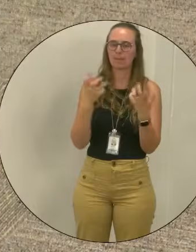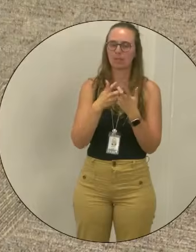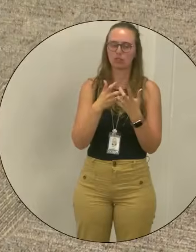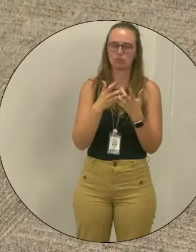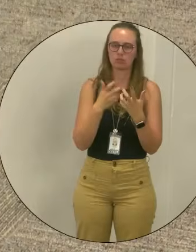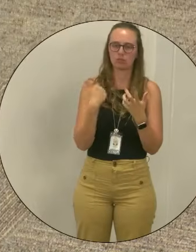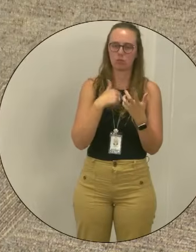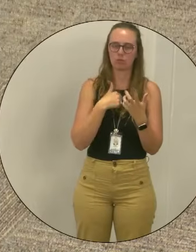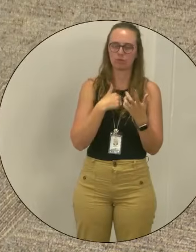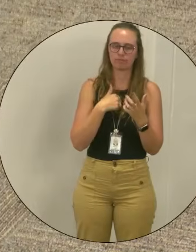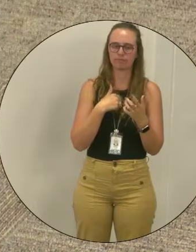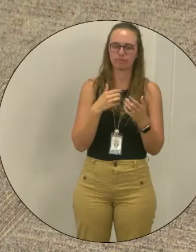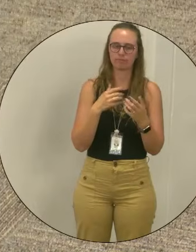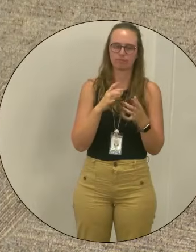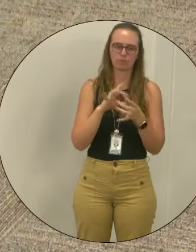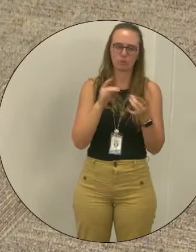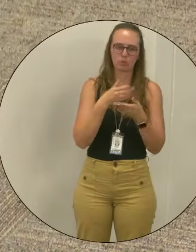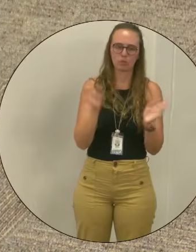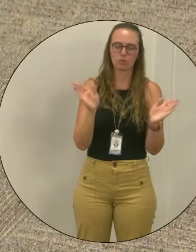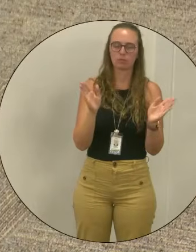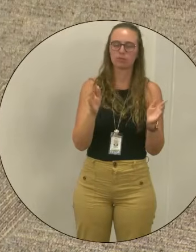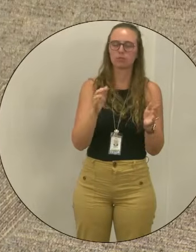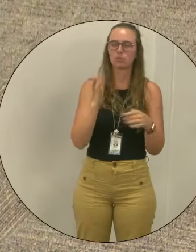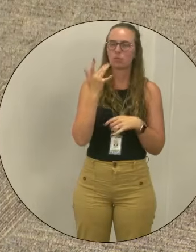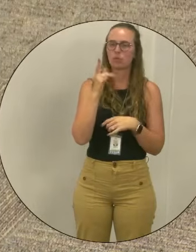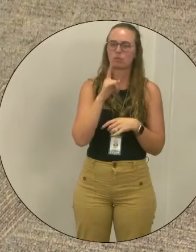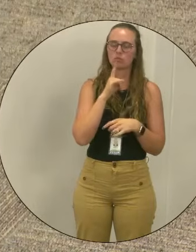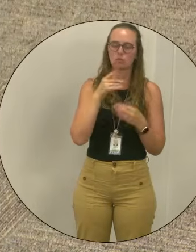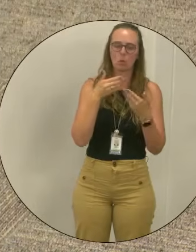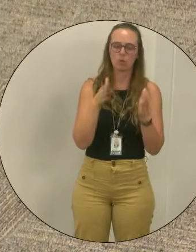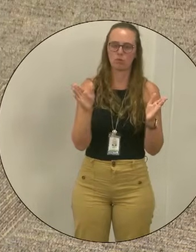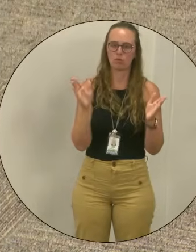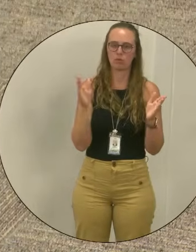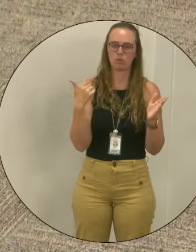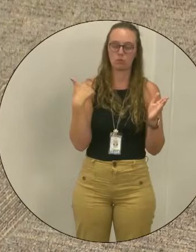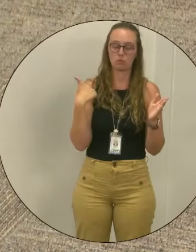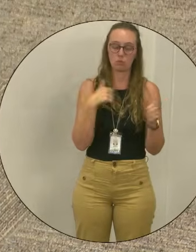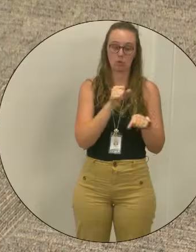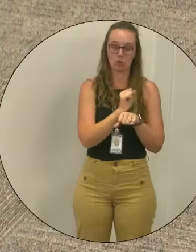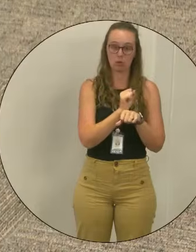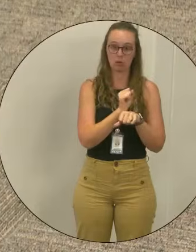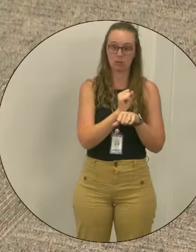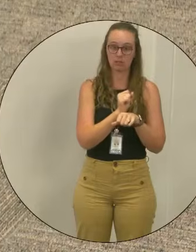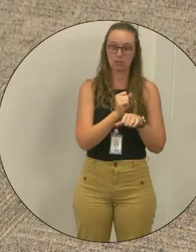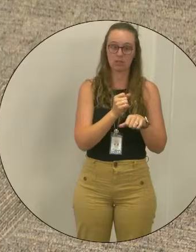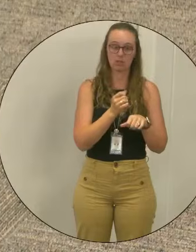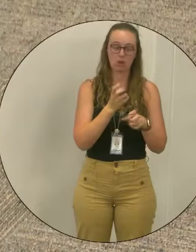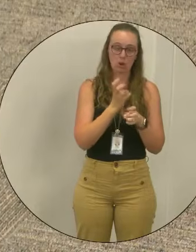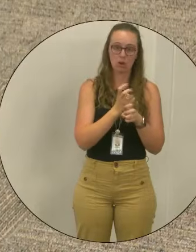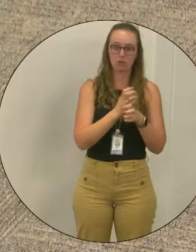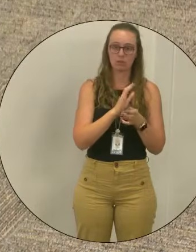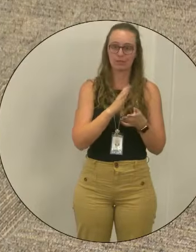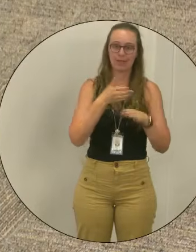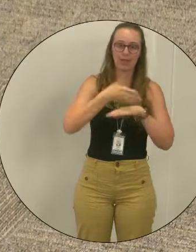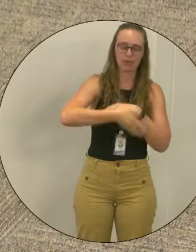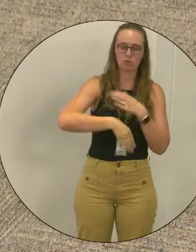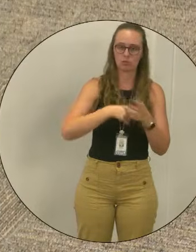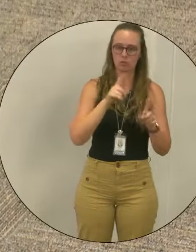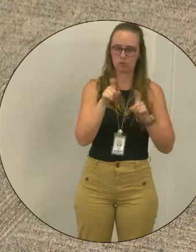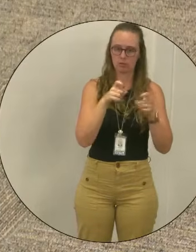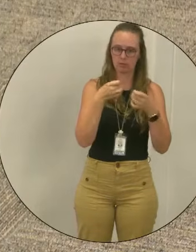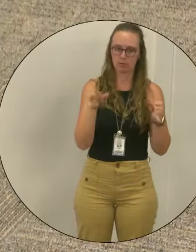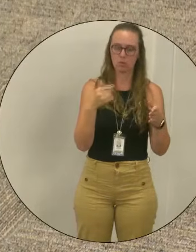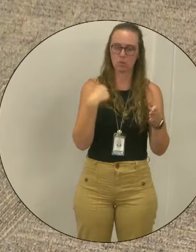that we have overall as a district. And so that's why so important the work that we do with the schools after the survey, right? Causing the schools to reflect on